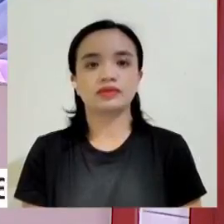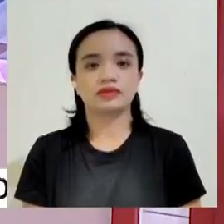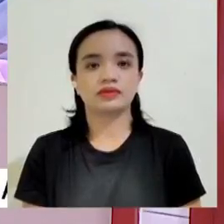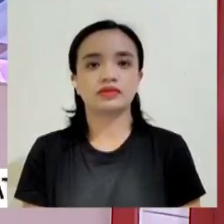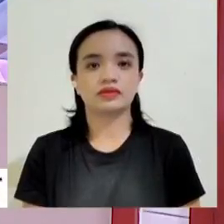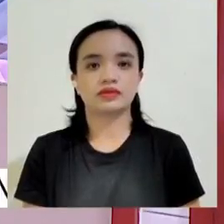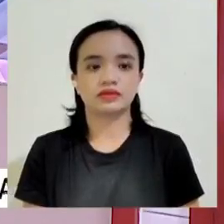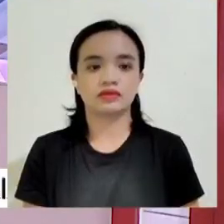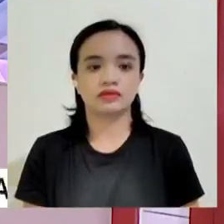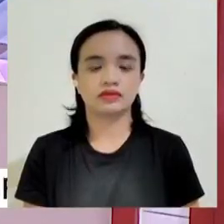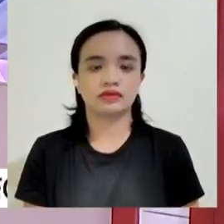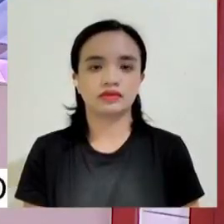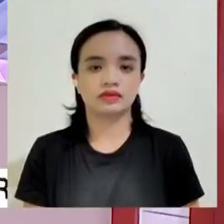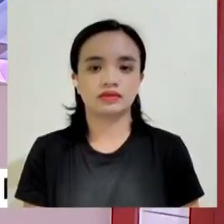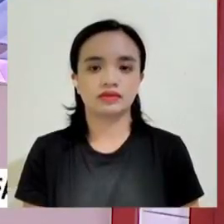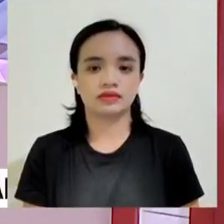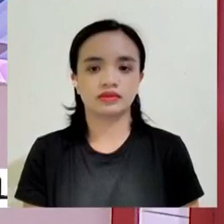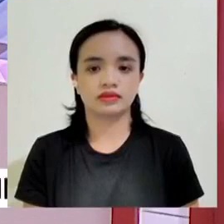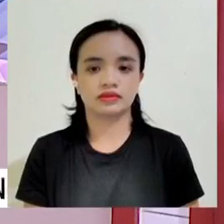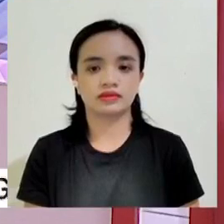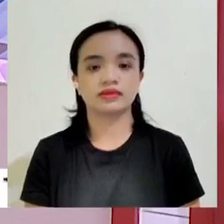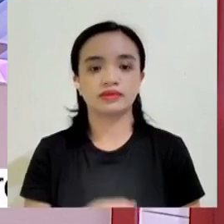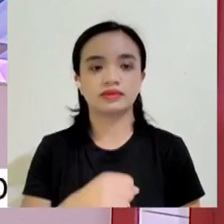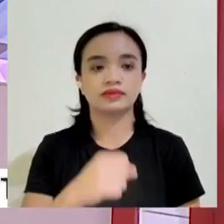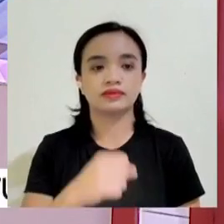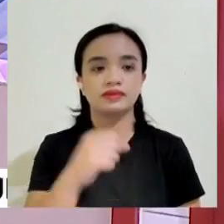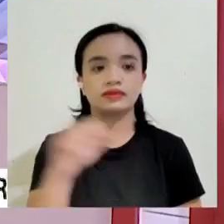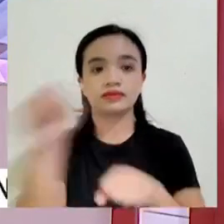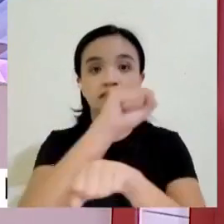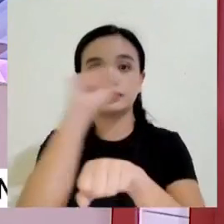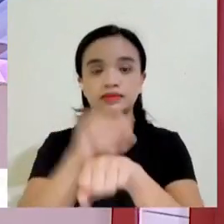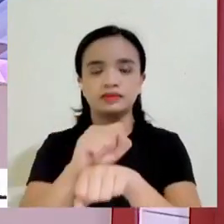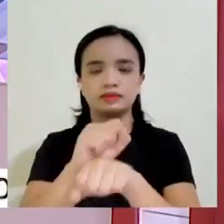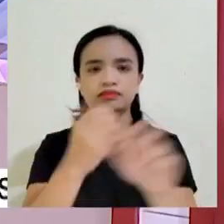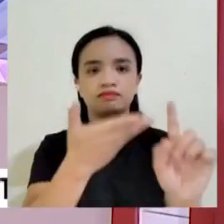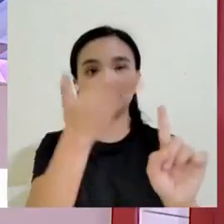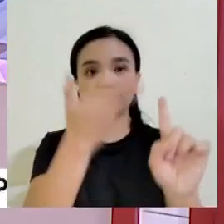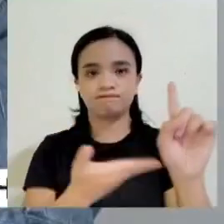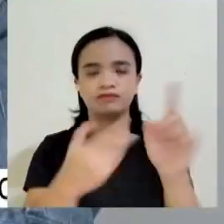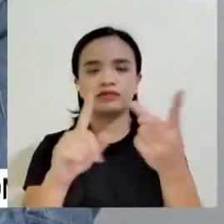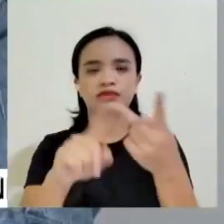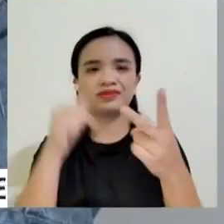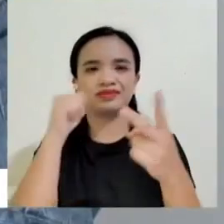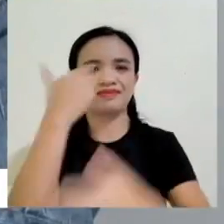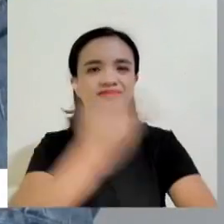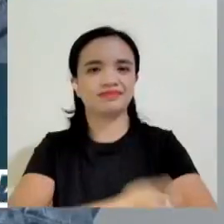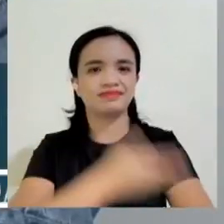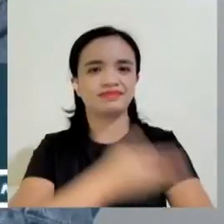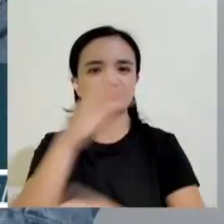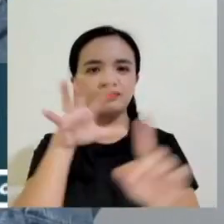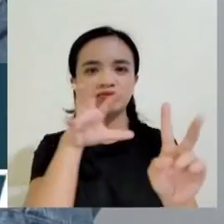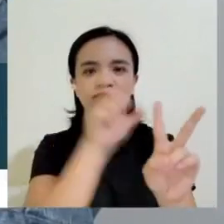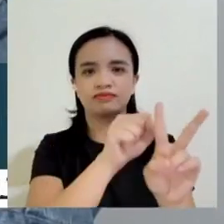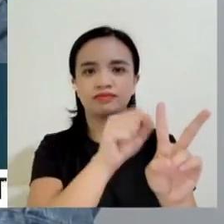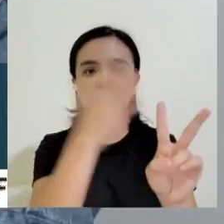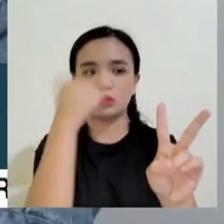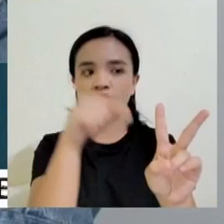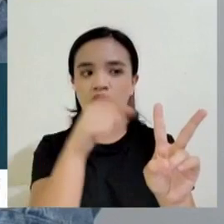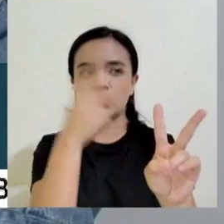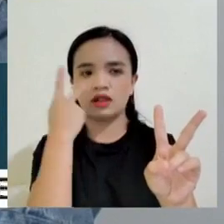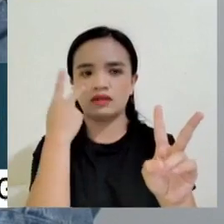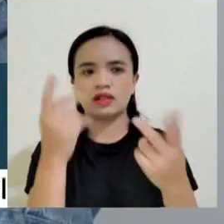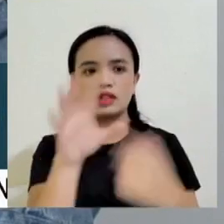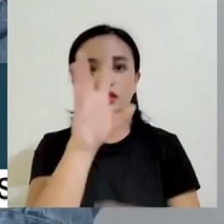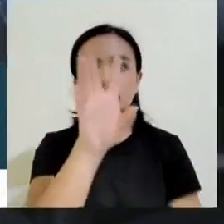Singaporean mother and her daughter arrested at the Philippines' main gateway Thursday after being caught with around 76 million pesos worth